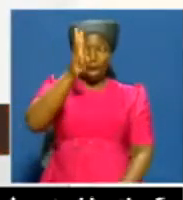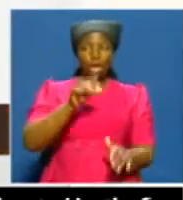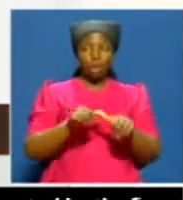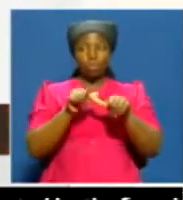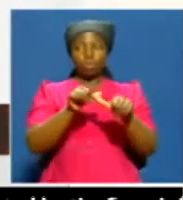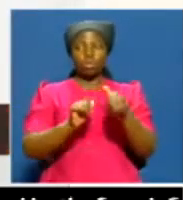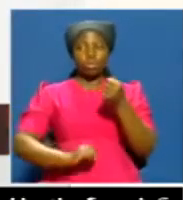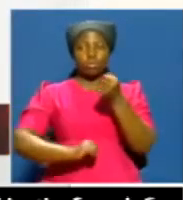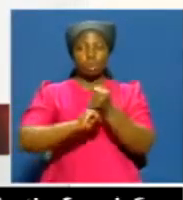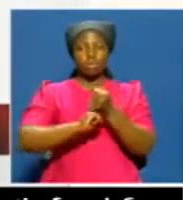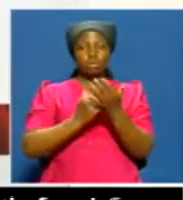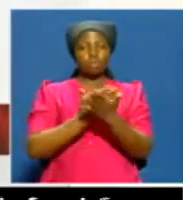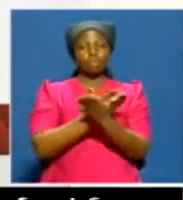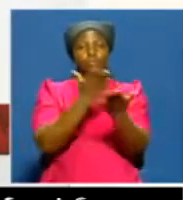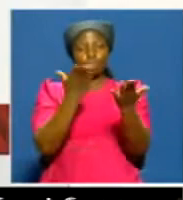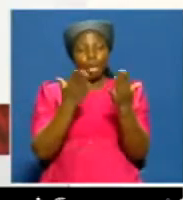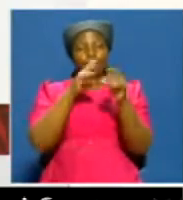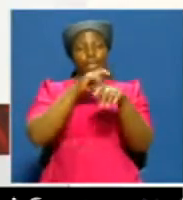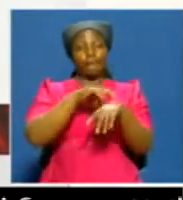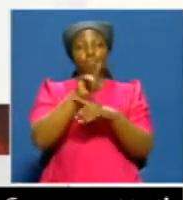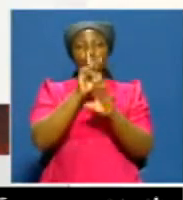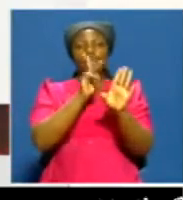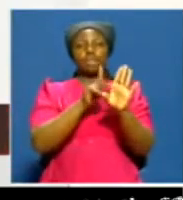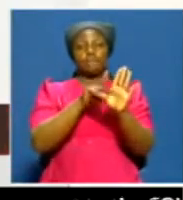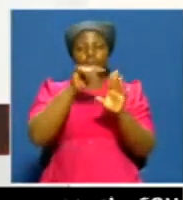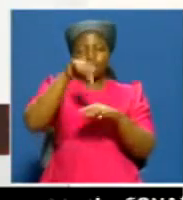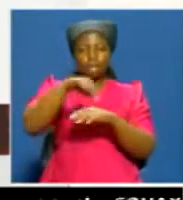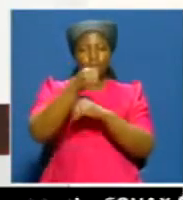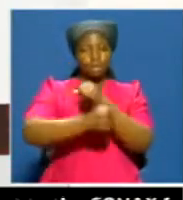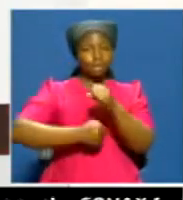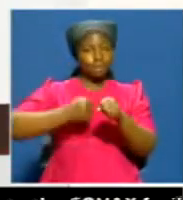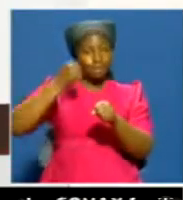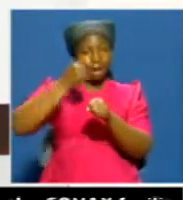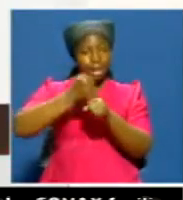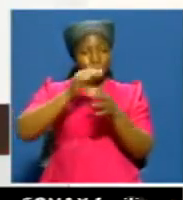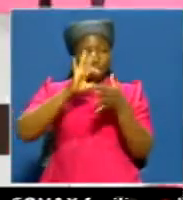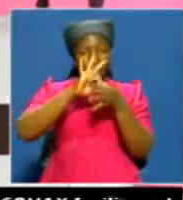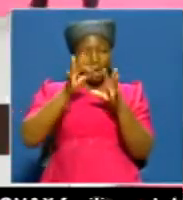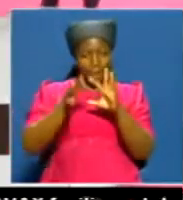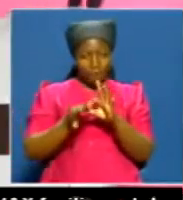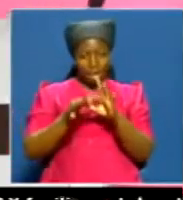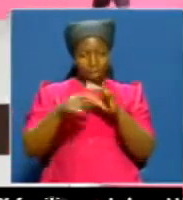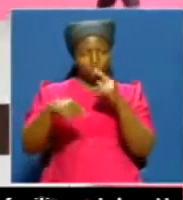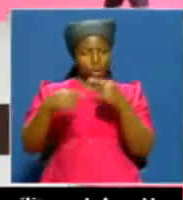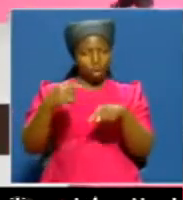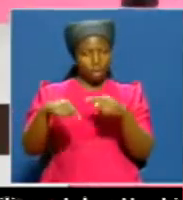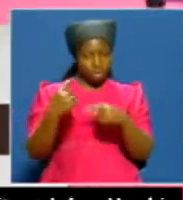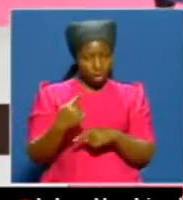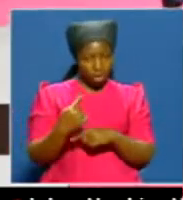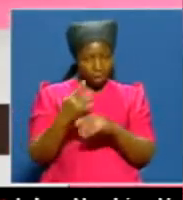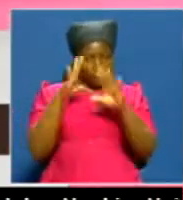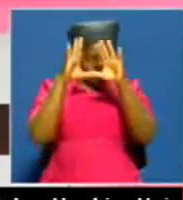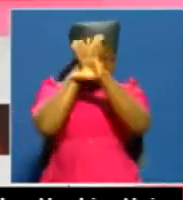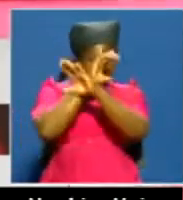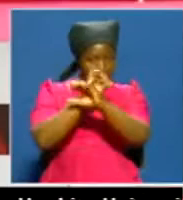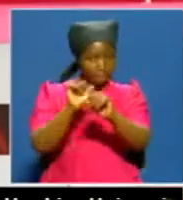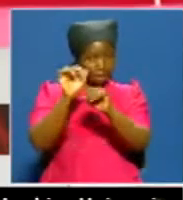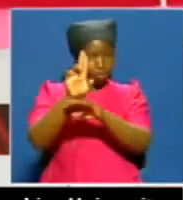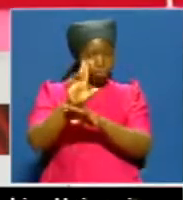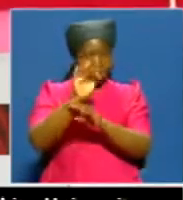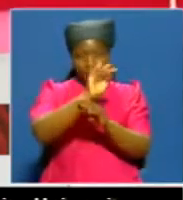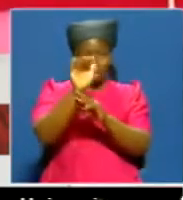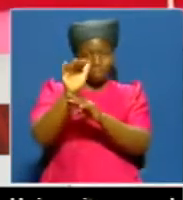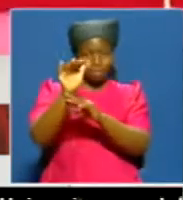support you as you take part in this year's Olympic competition. President Kenyatta urged the athletes